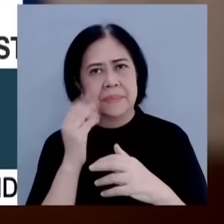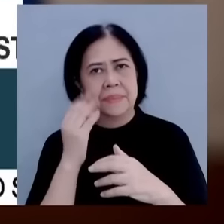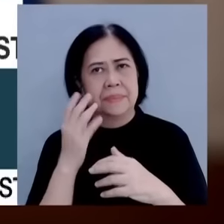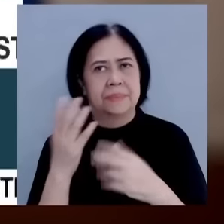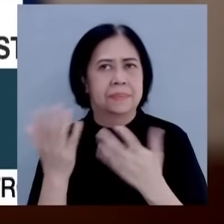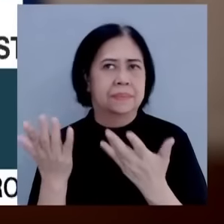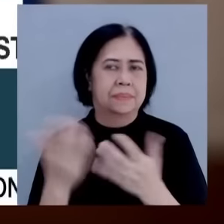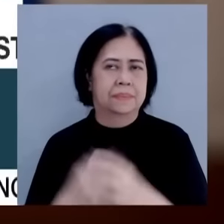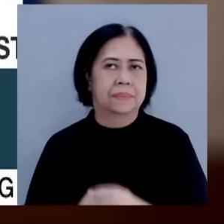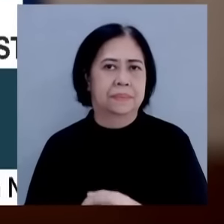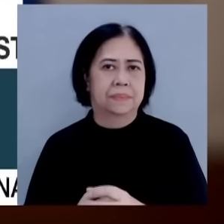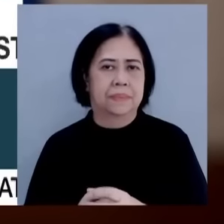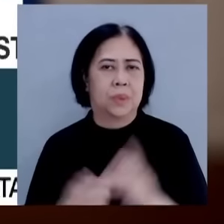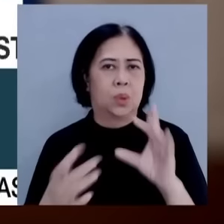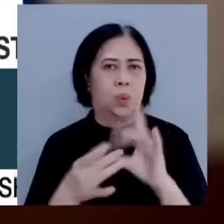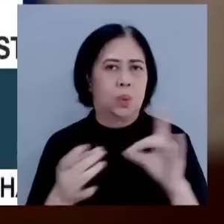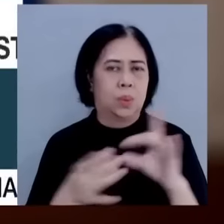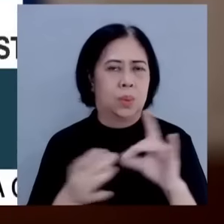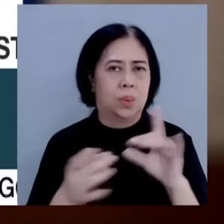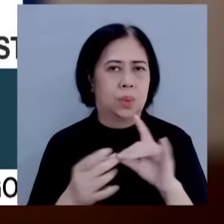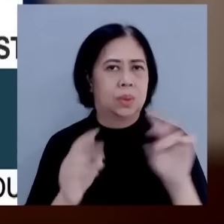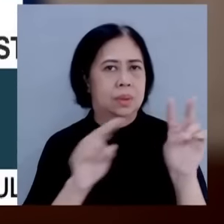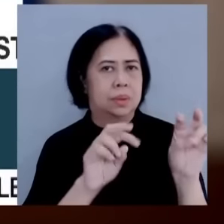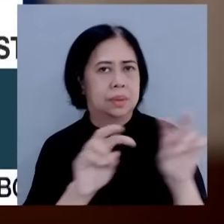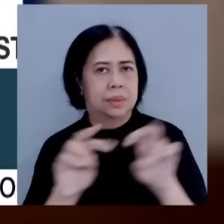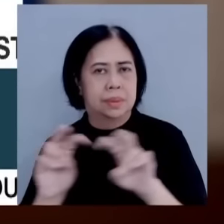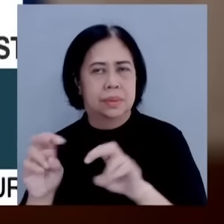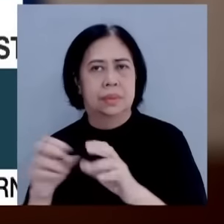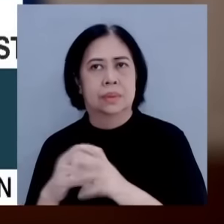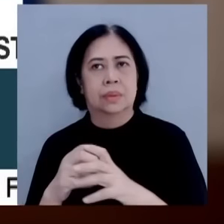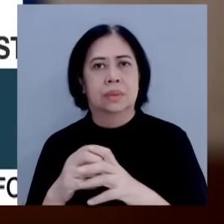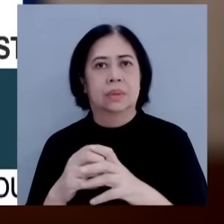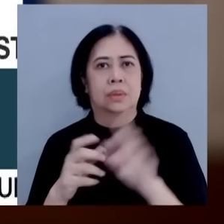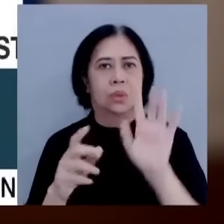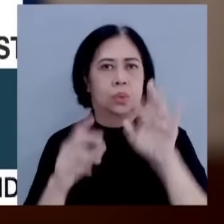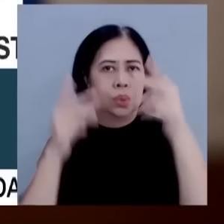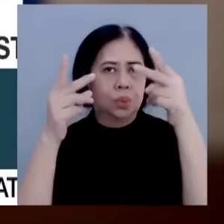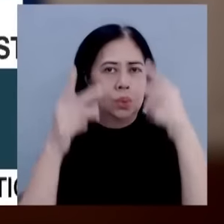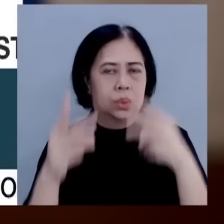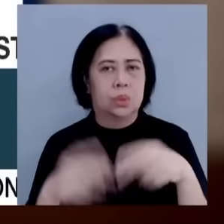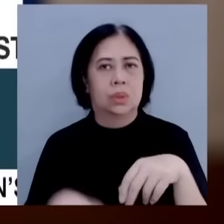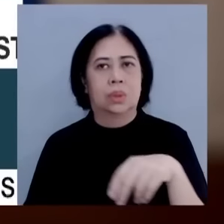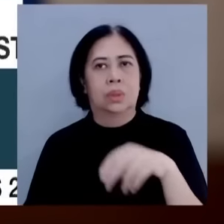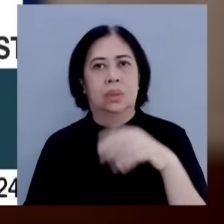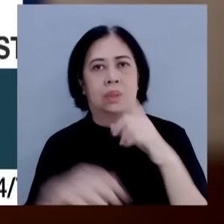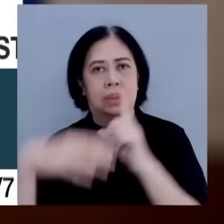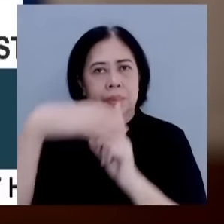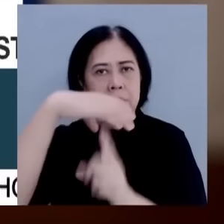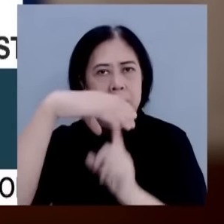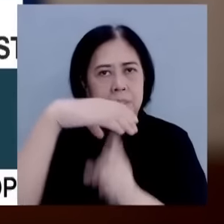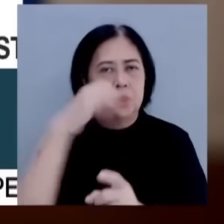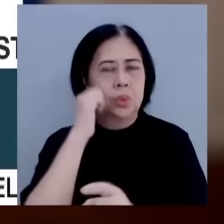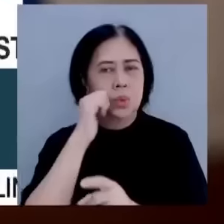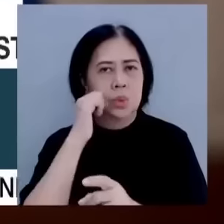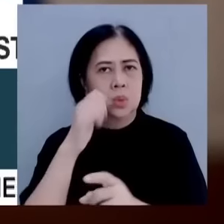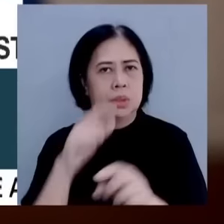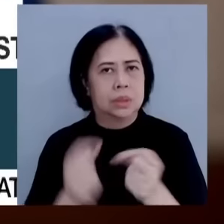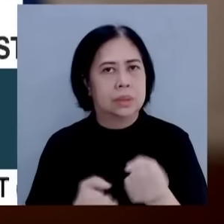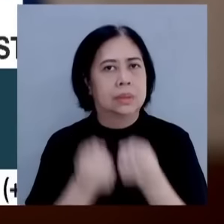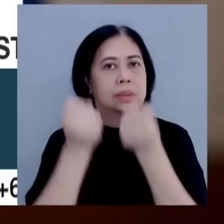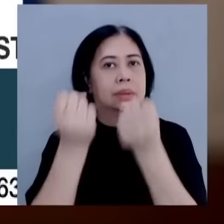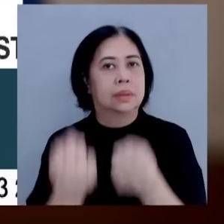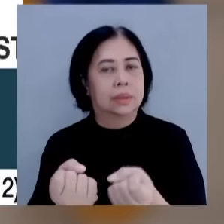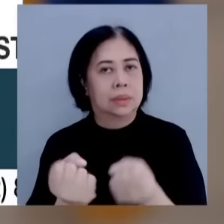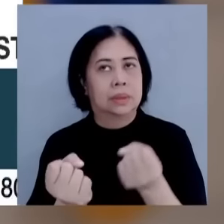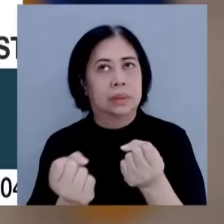a number of commentaries and analysis in your website, ABS-CBN, mm-hmm, and I've always been suggesting that